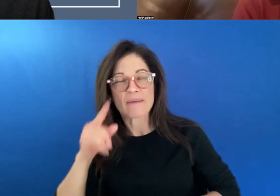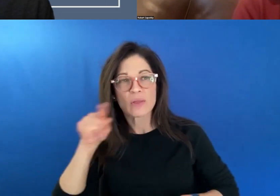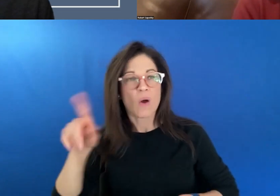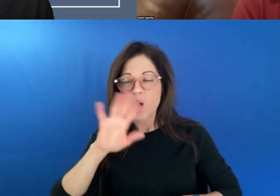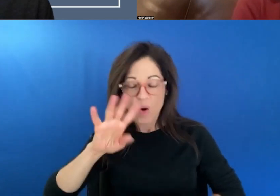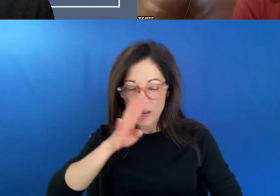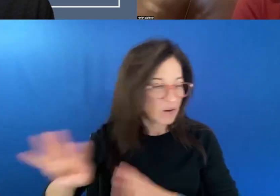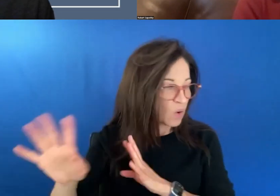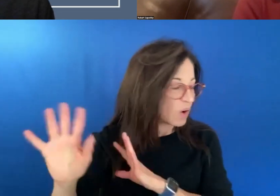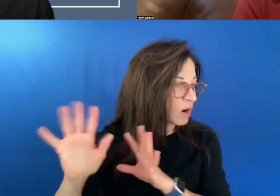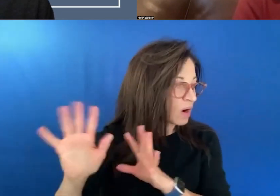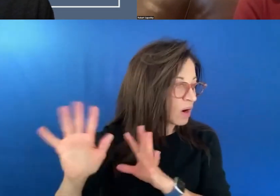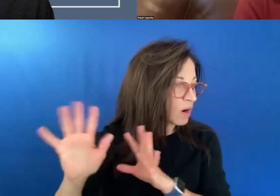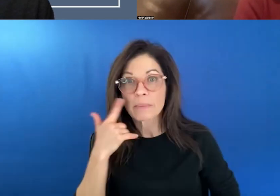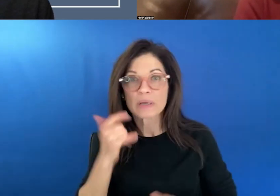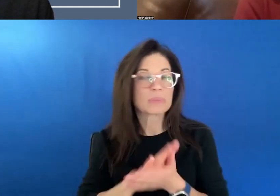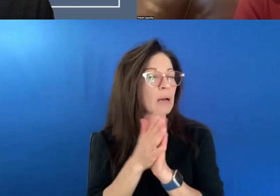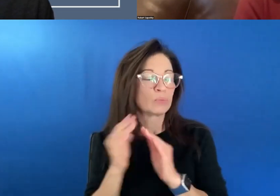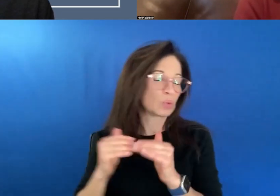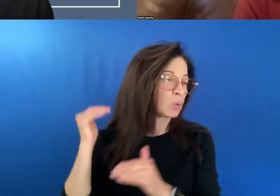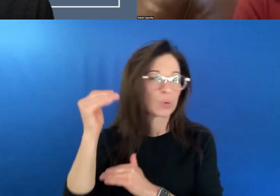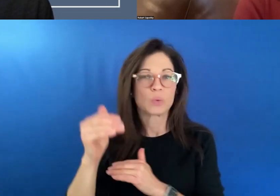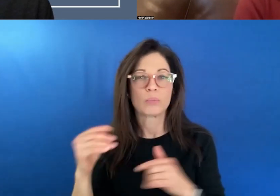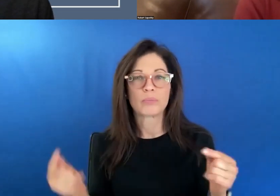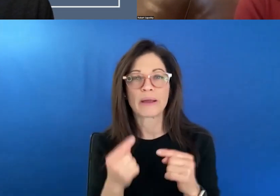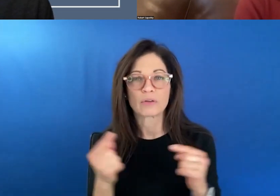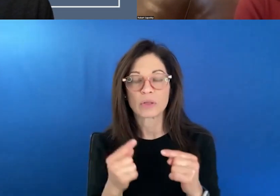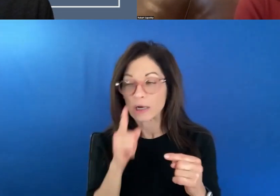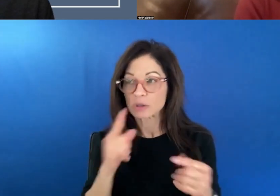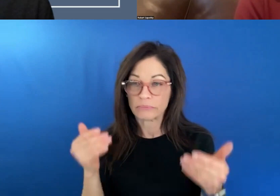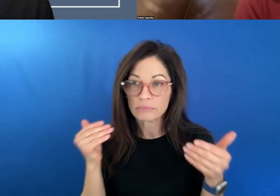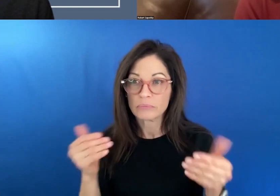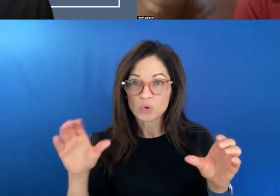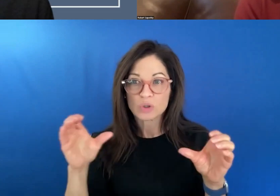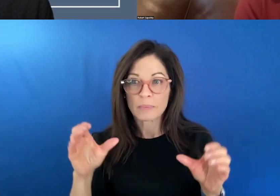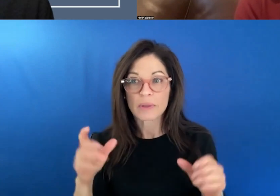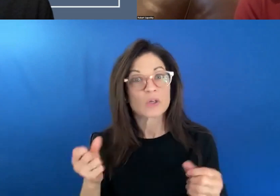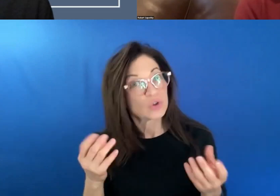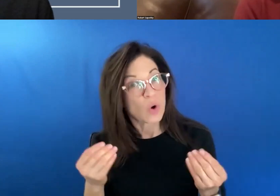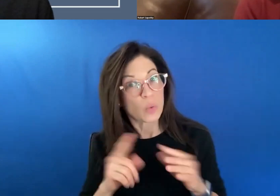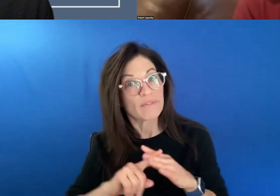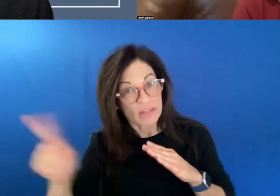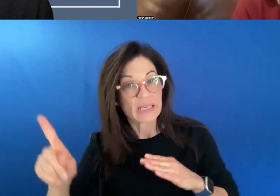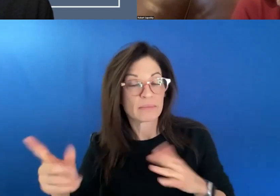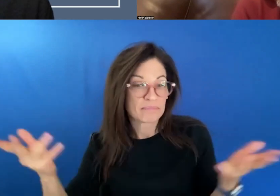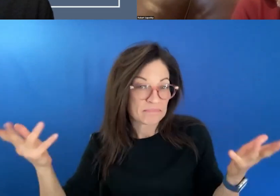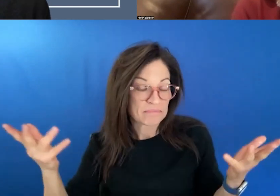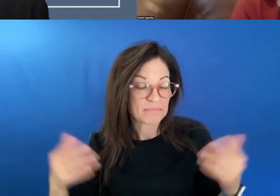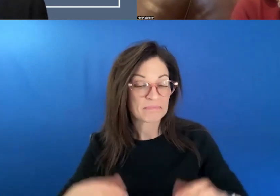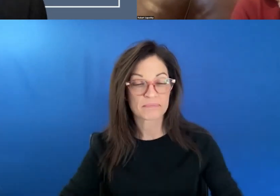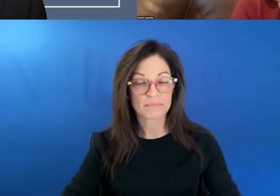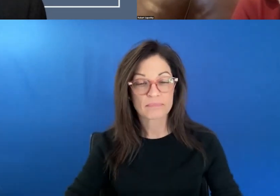other way because it has become too painful to actually act on it. And what we do is we flee instead.